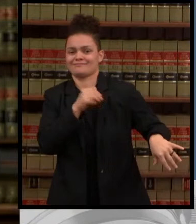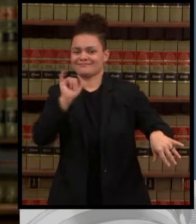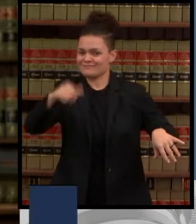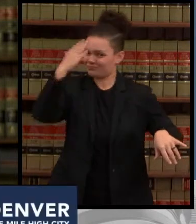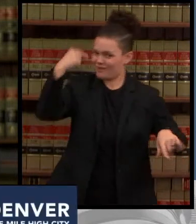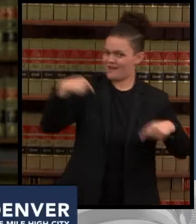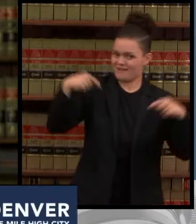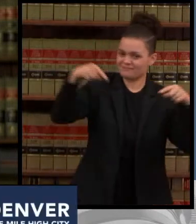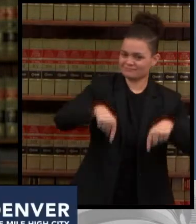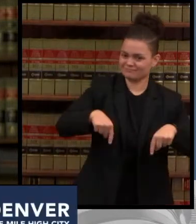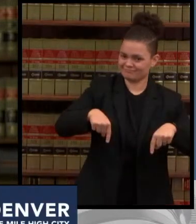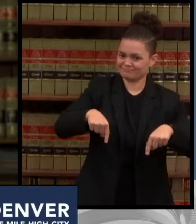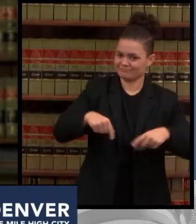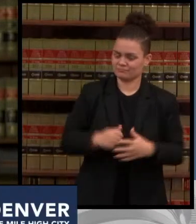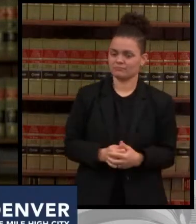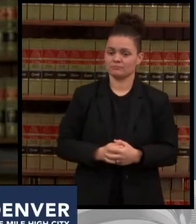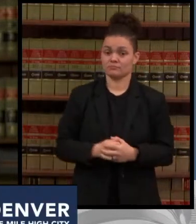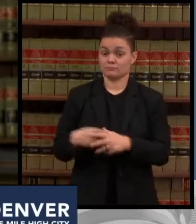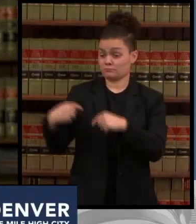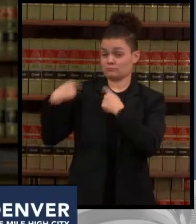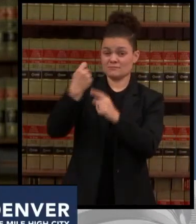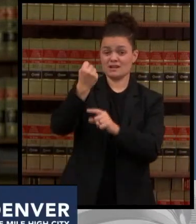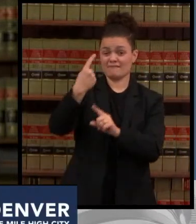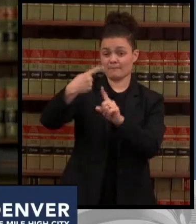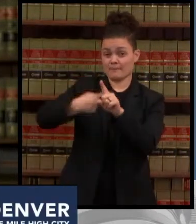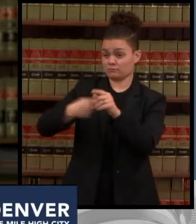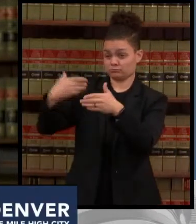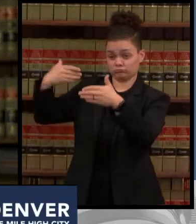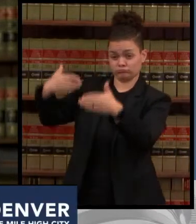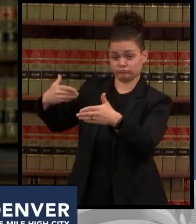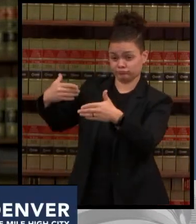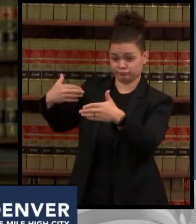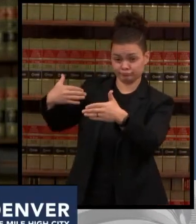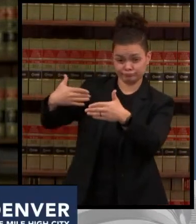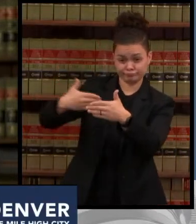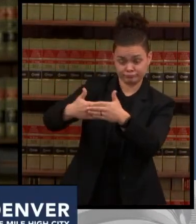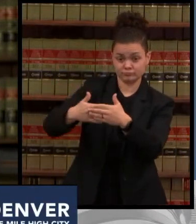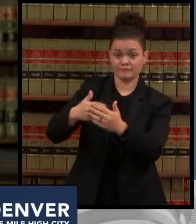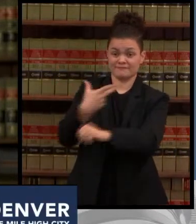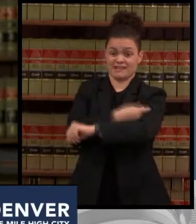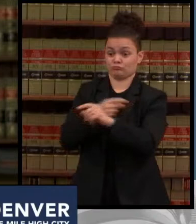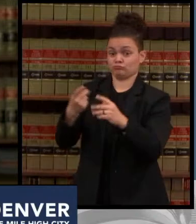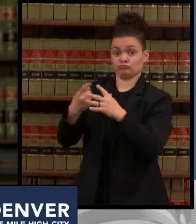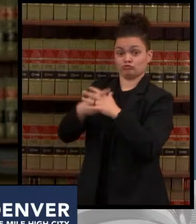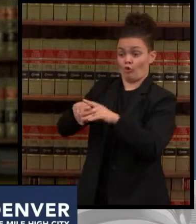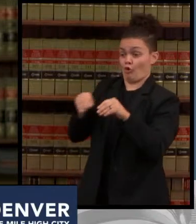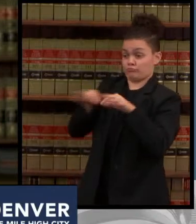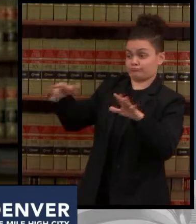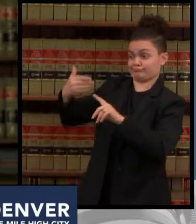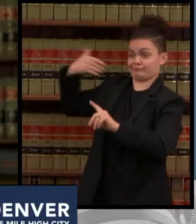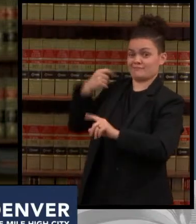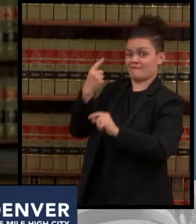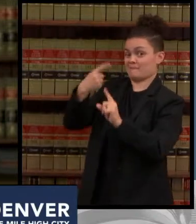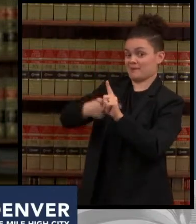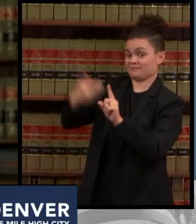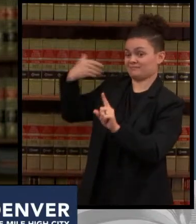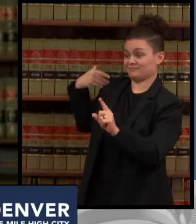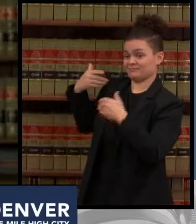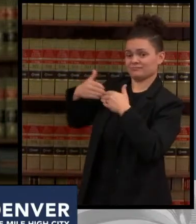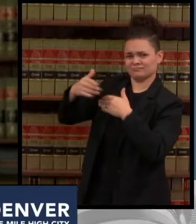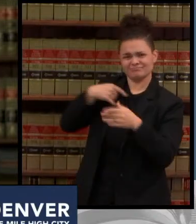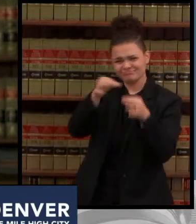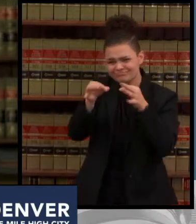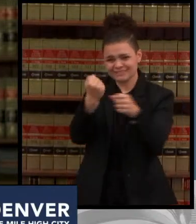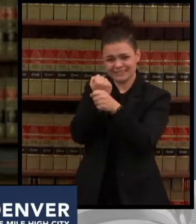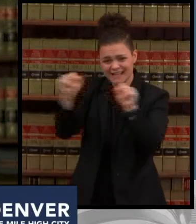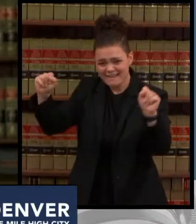11 months since vaccines were rolled out. They're safe, effective, and the only way out of this pandemic is